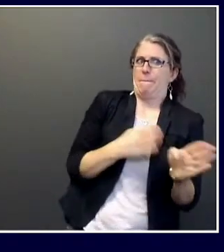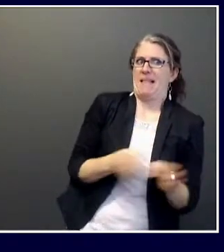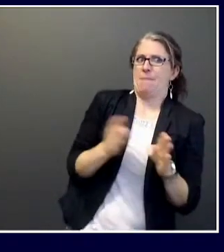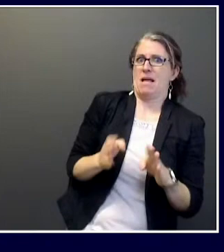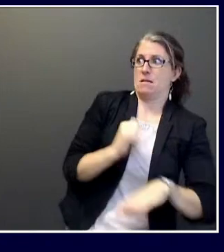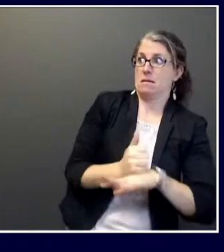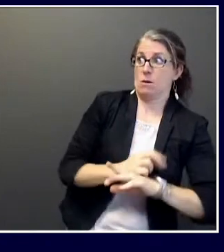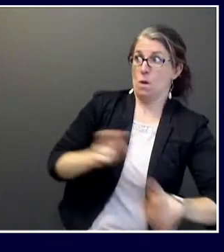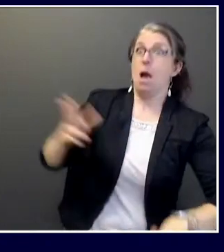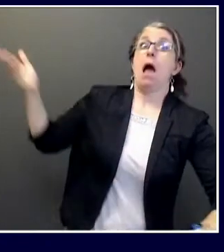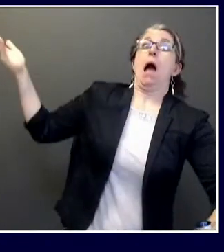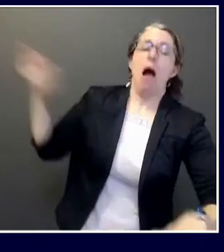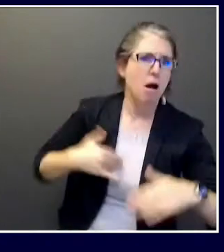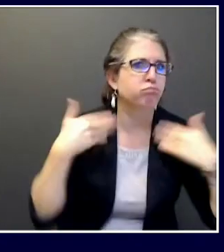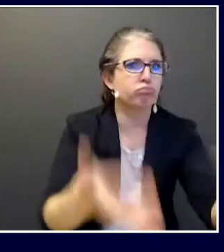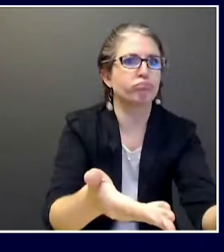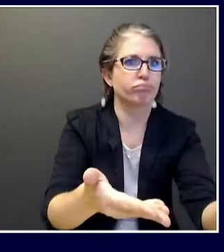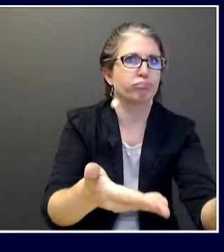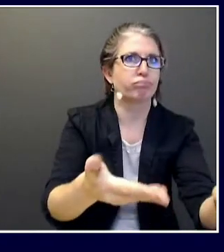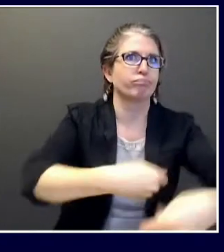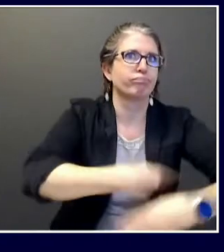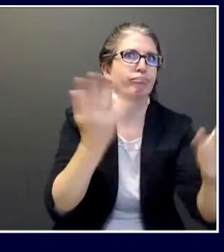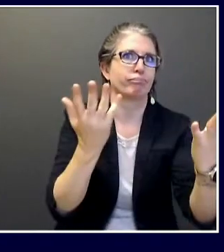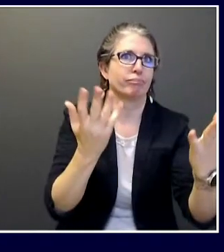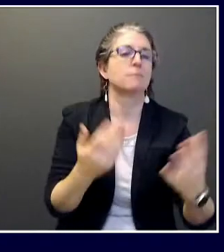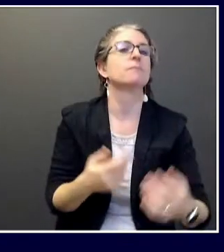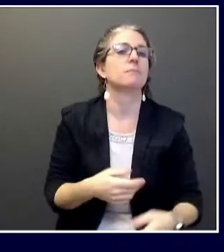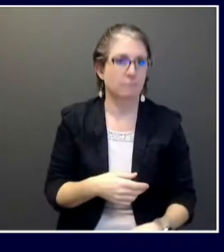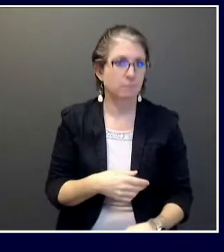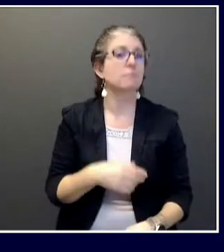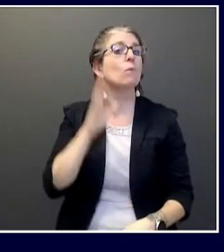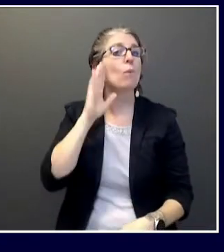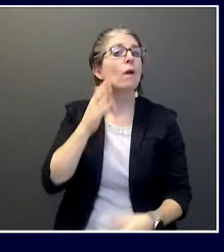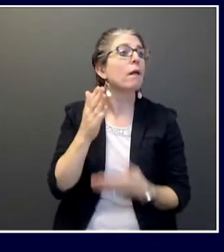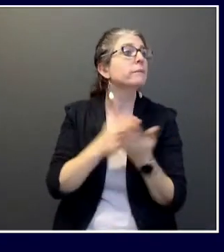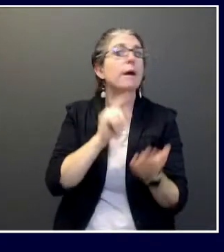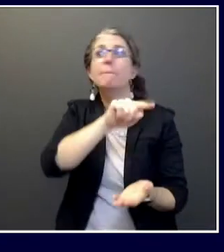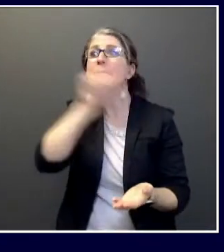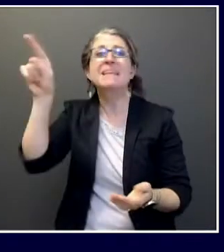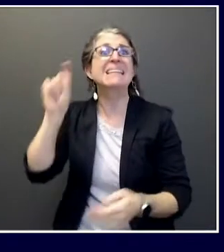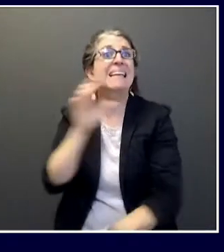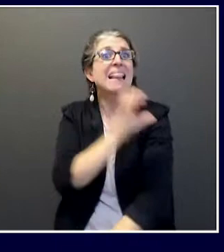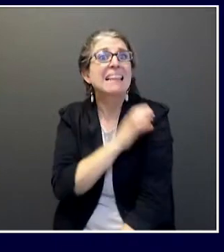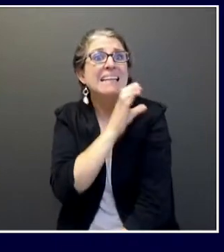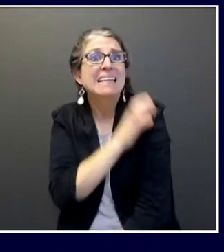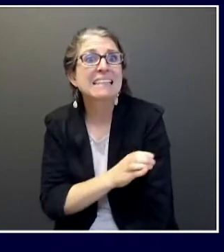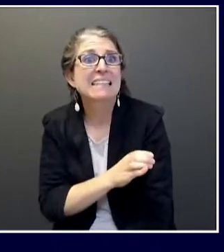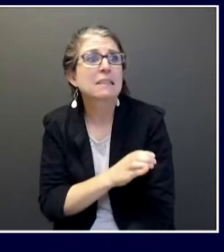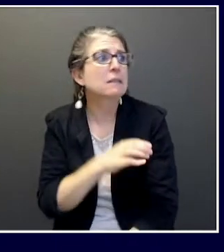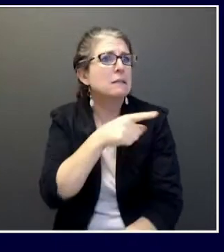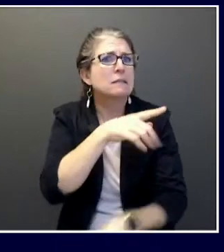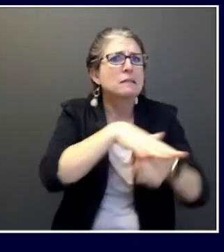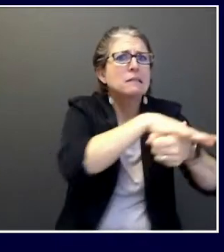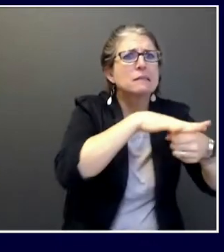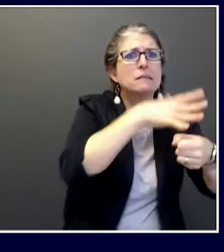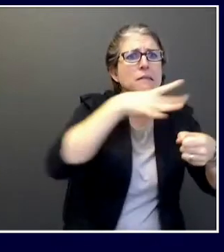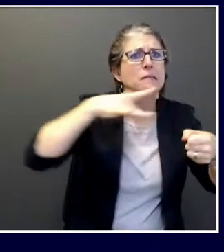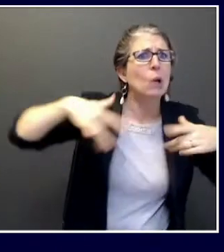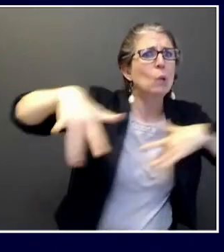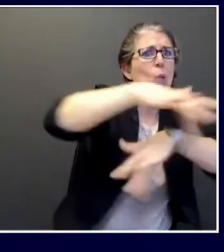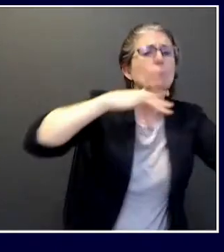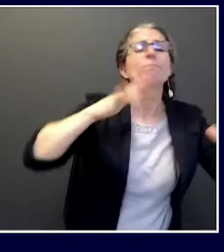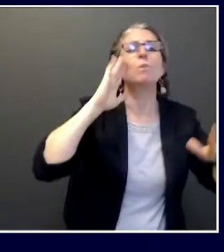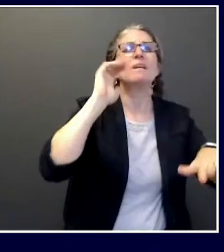For example, Commissioner Rambrou and I are working with hospitals and healthcare systems in Maine to try to offer clinics not